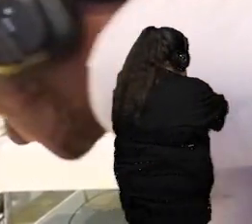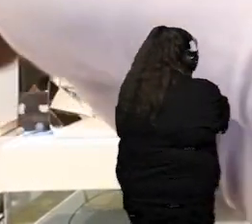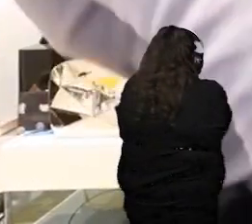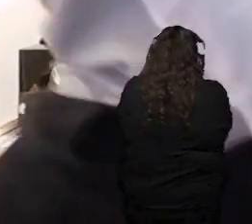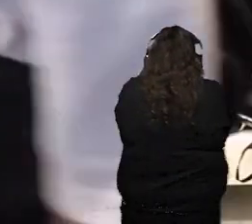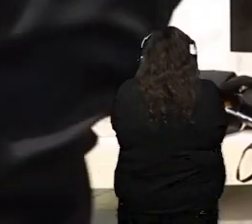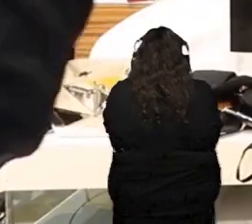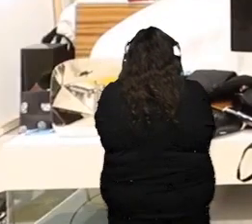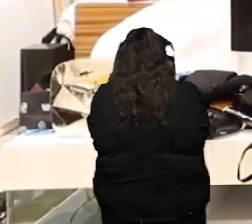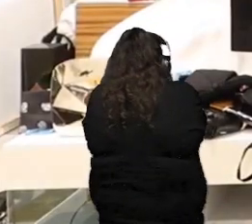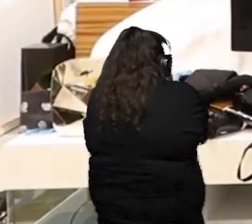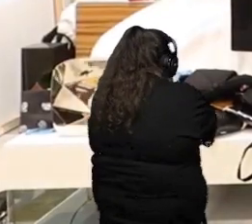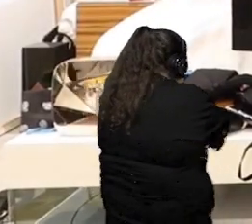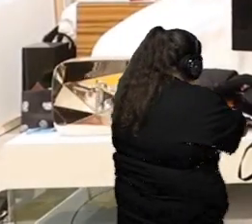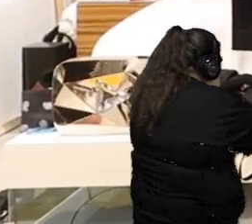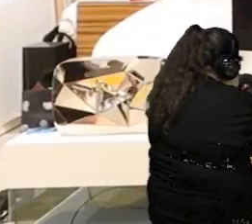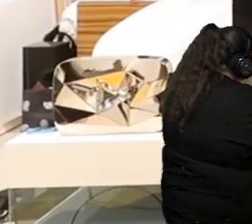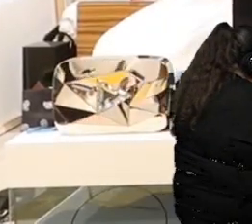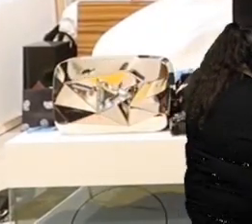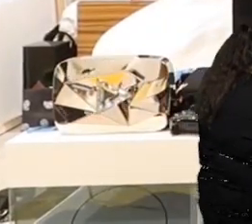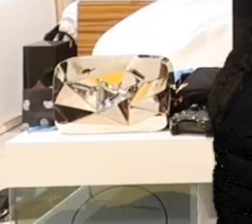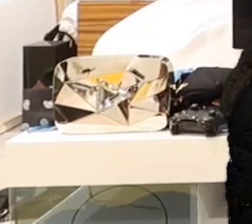Oh, no!